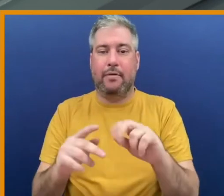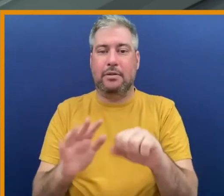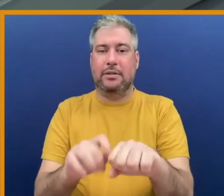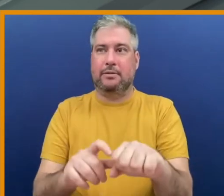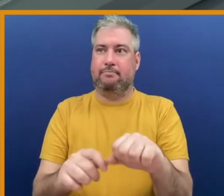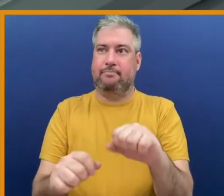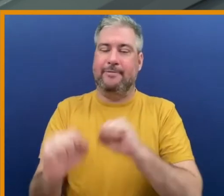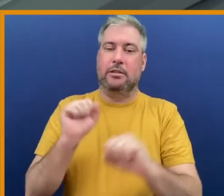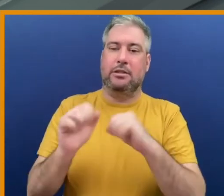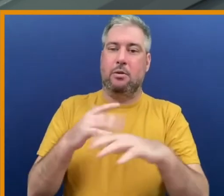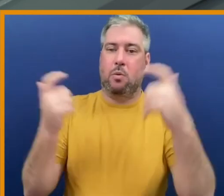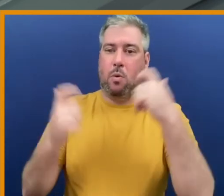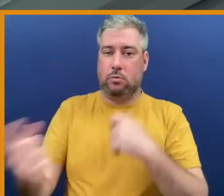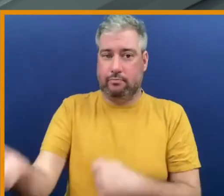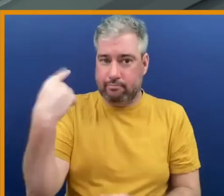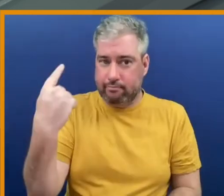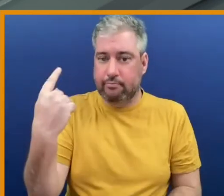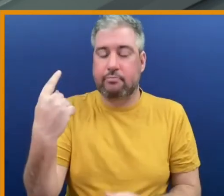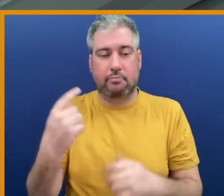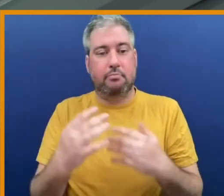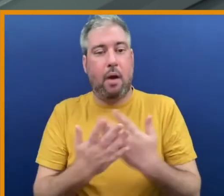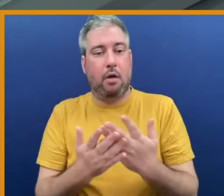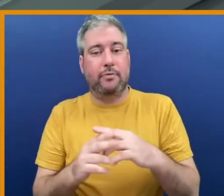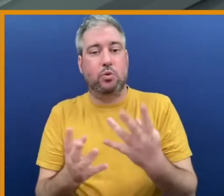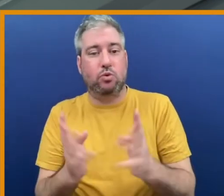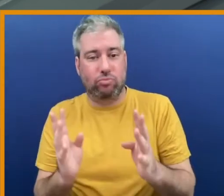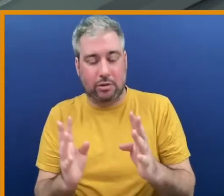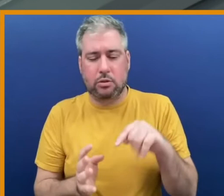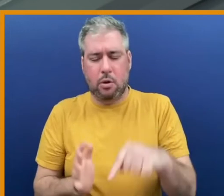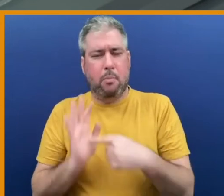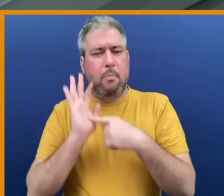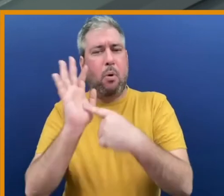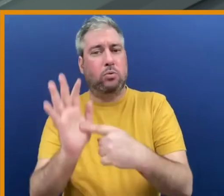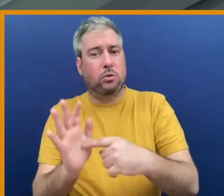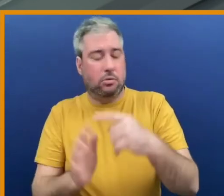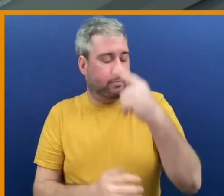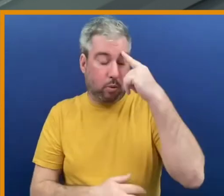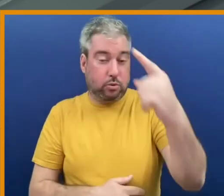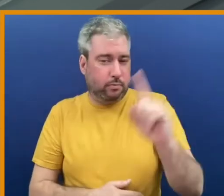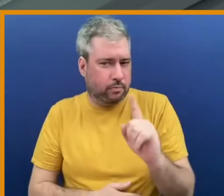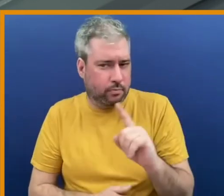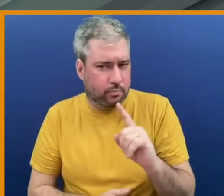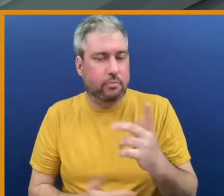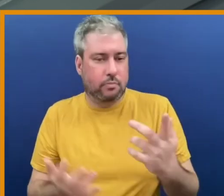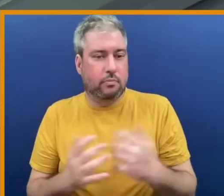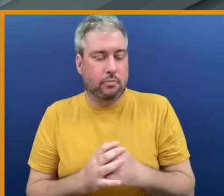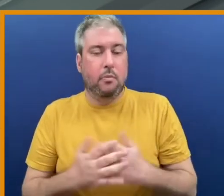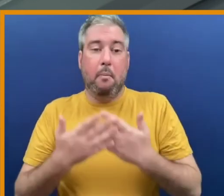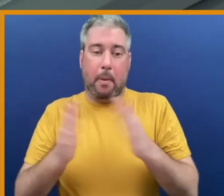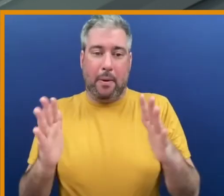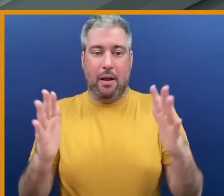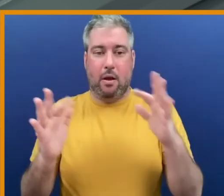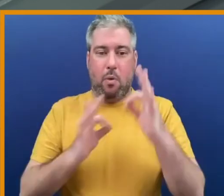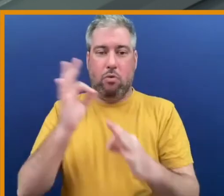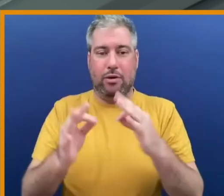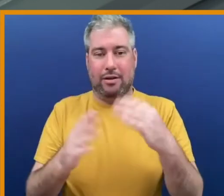public inquiry into the ongoing Conservative sleaze scandal with the disclosure of all the relevant documents and evidence. We're calling for the codification of